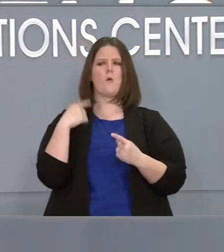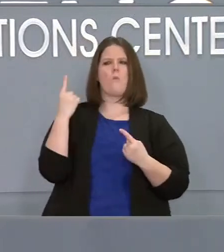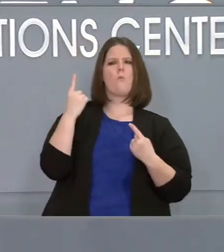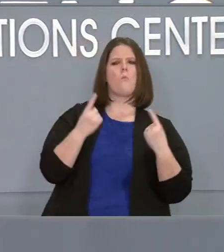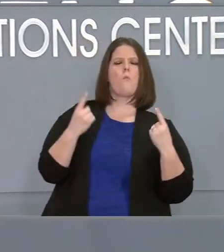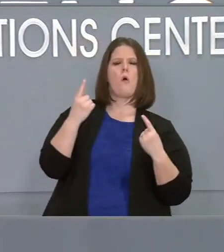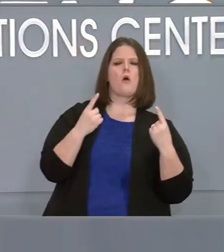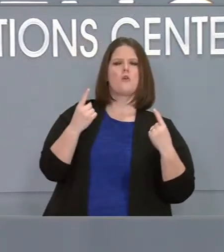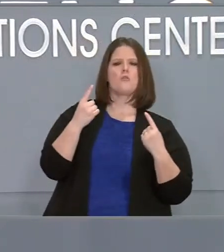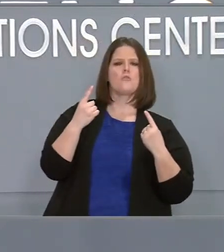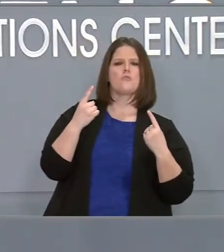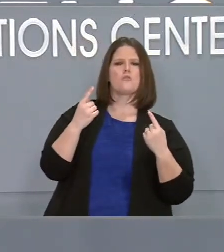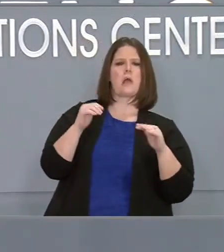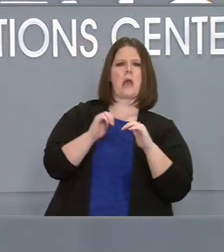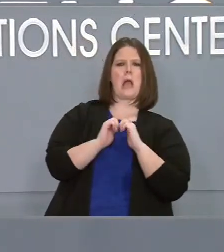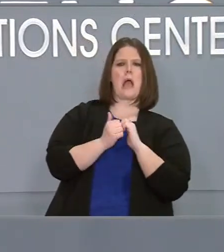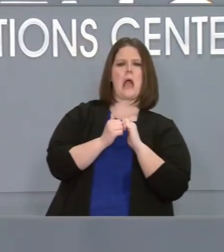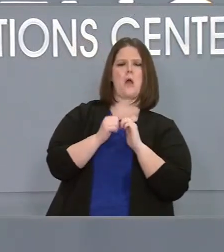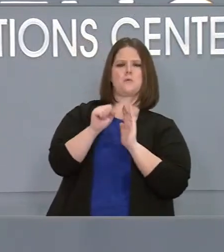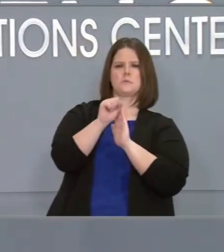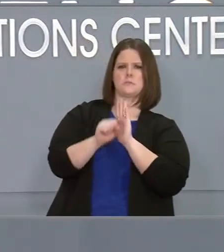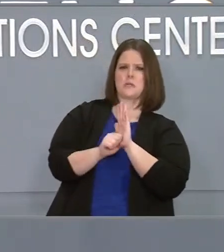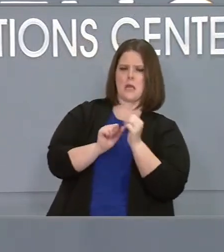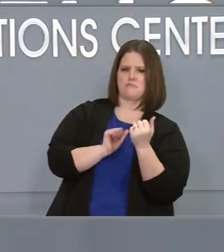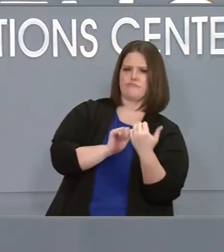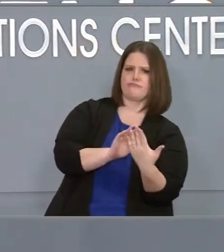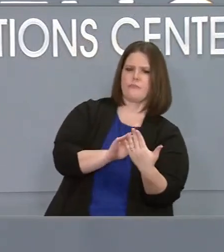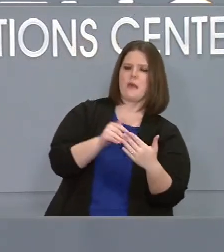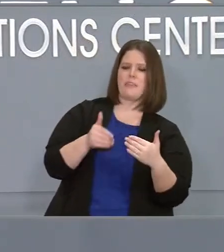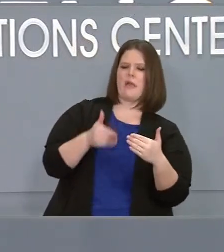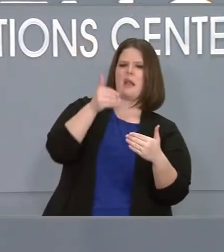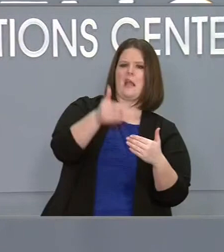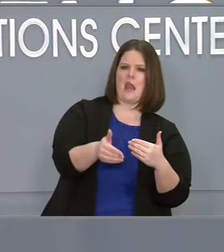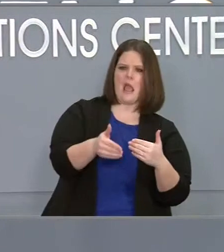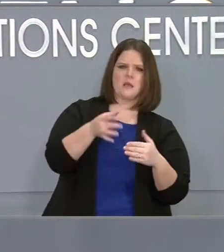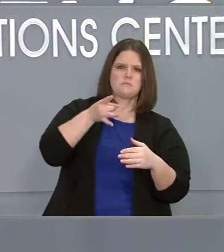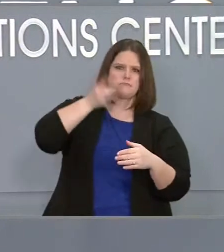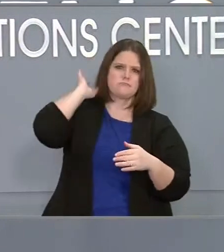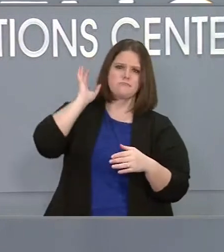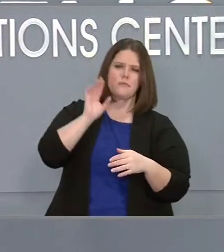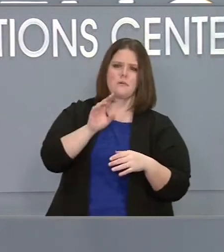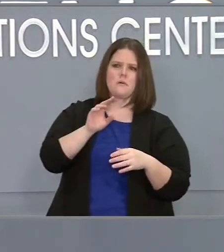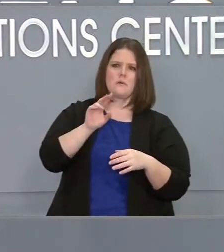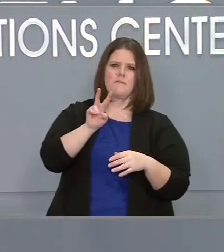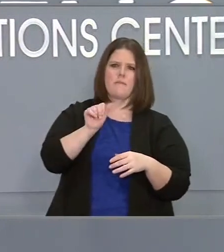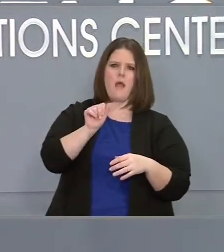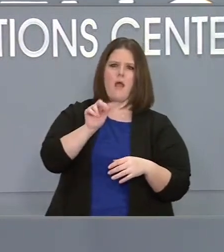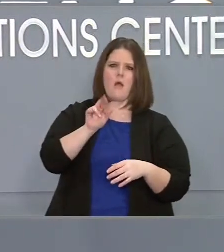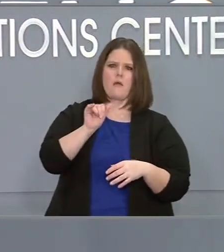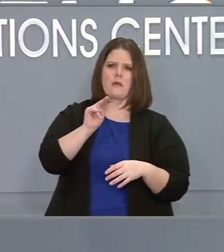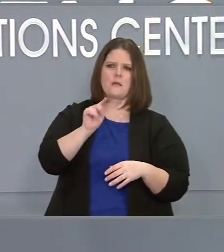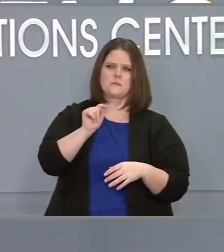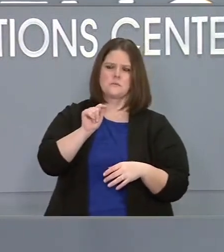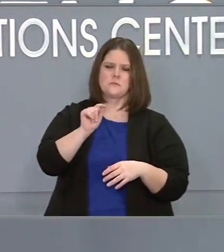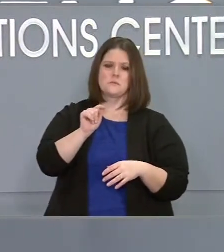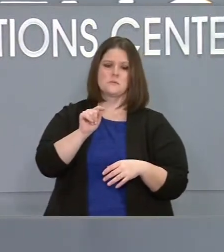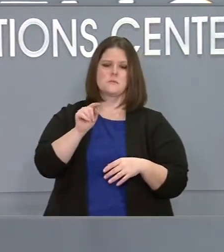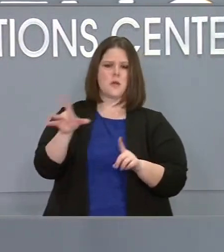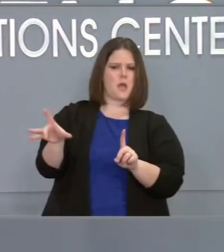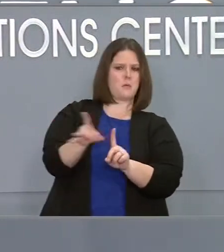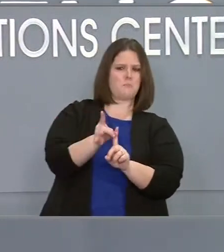are for the state's response if the next dominant variant that is here is one that is more infectious but doesn't make people as